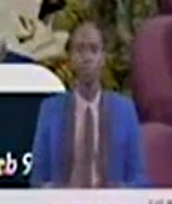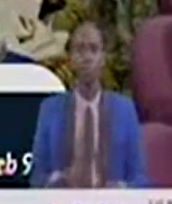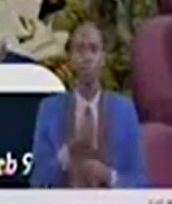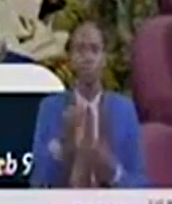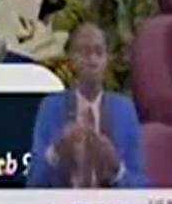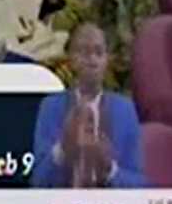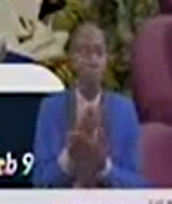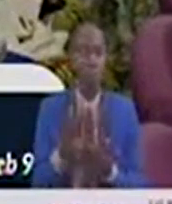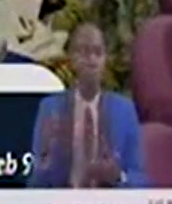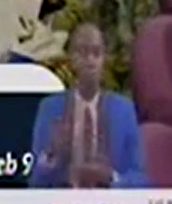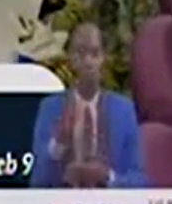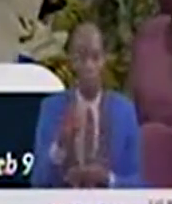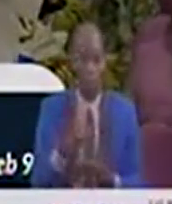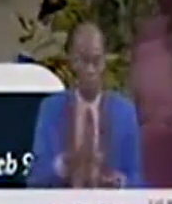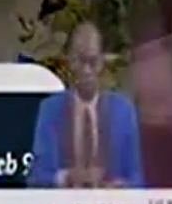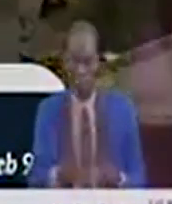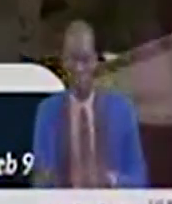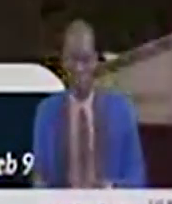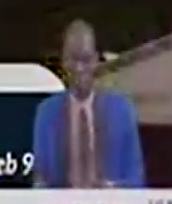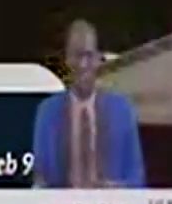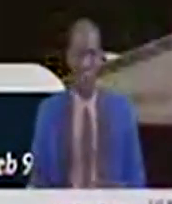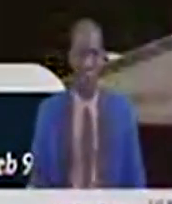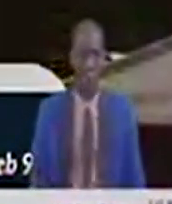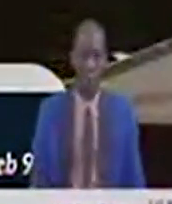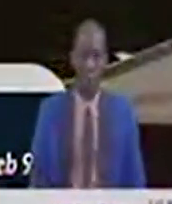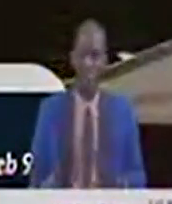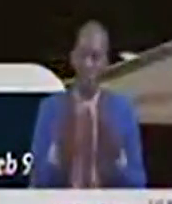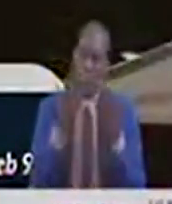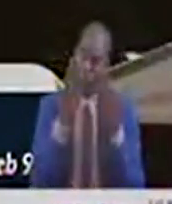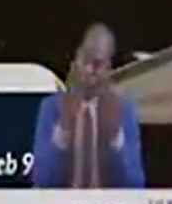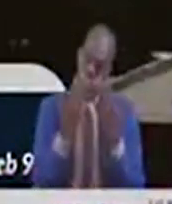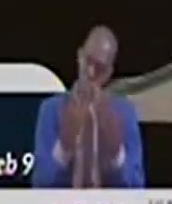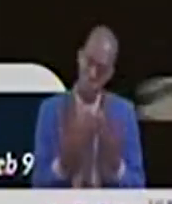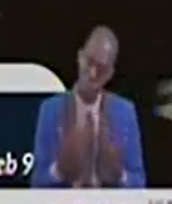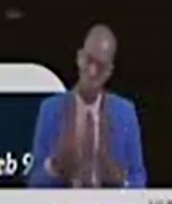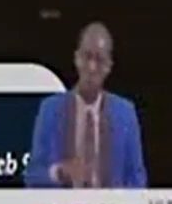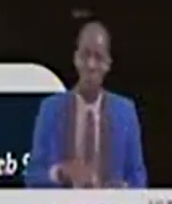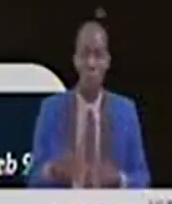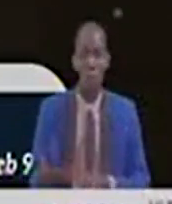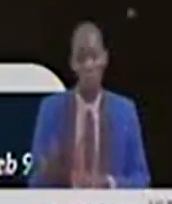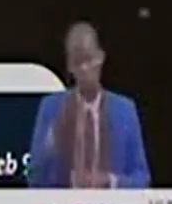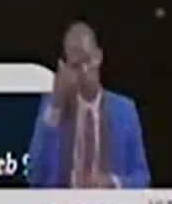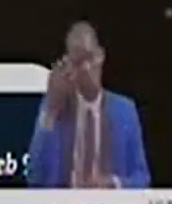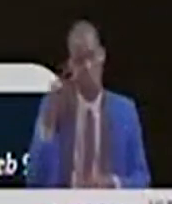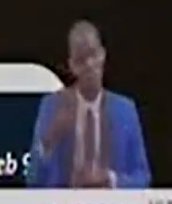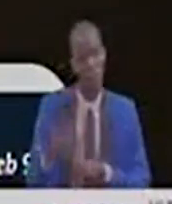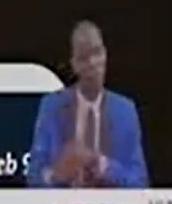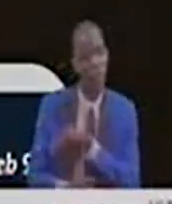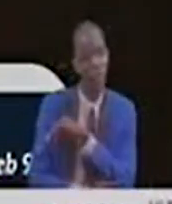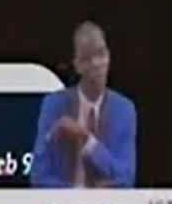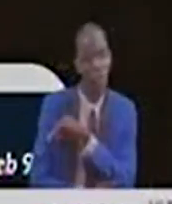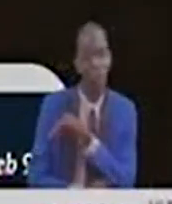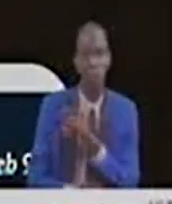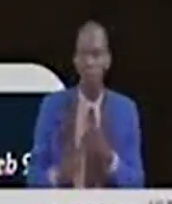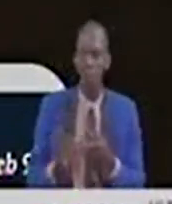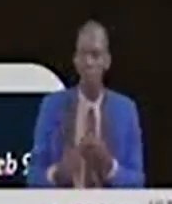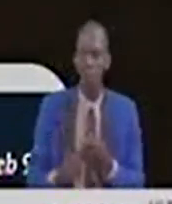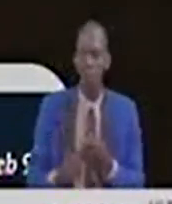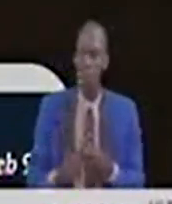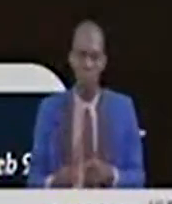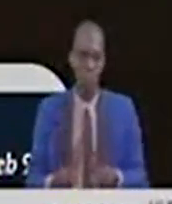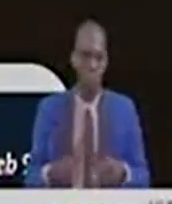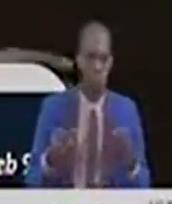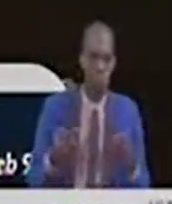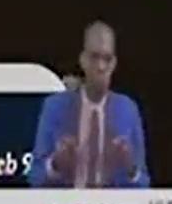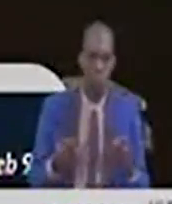somebody dies here, sad death, that because of the temptation to go, to